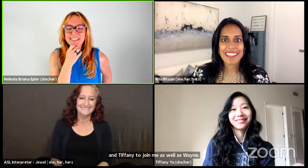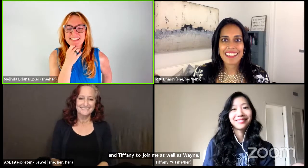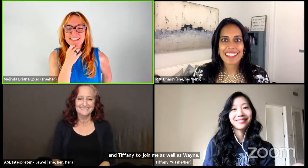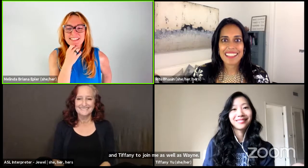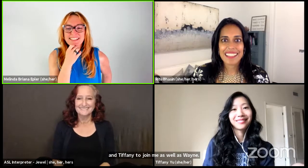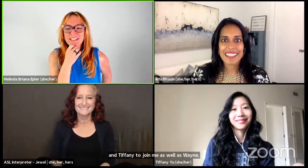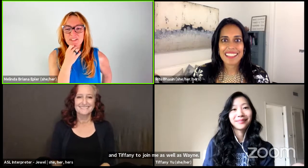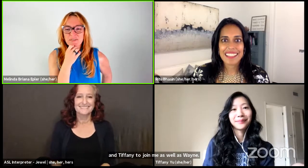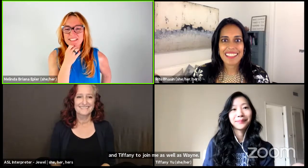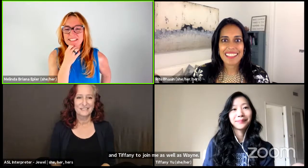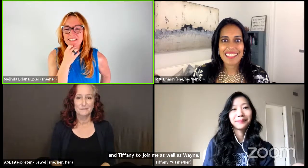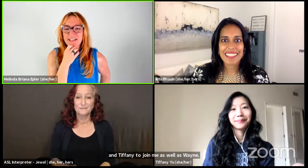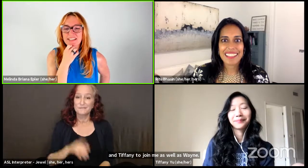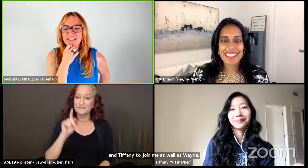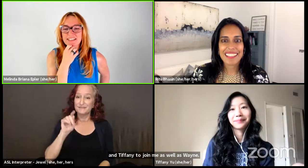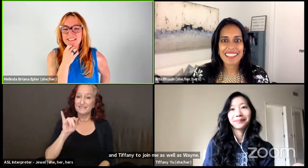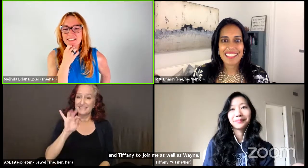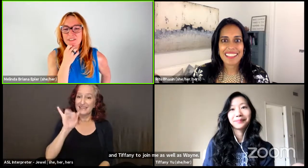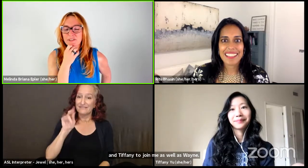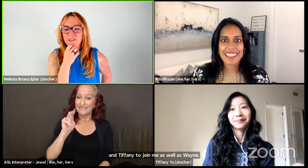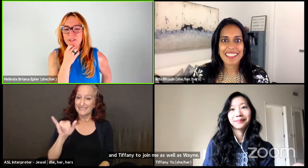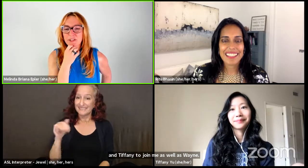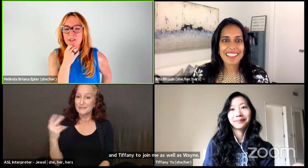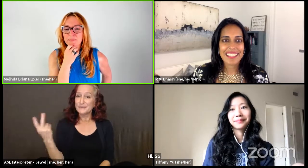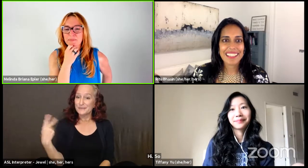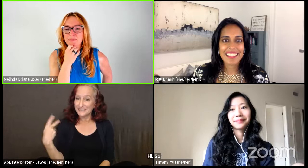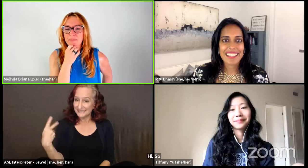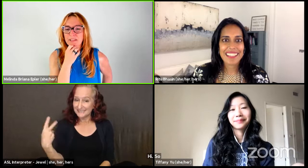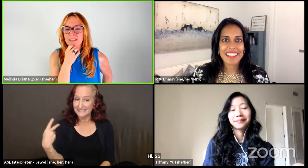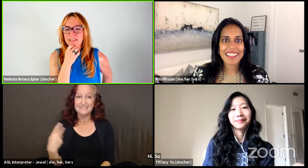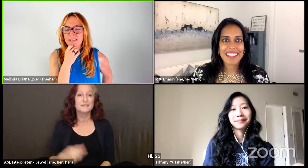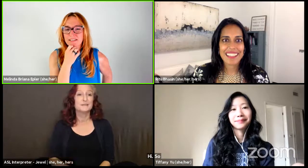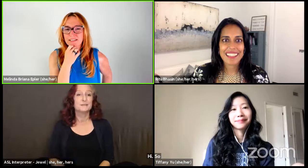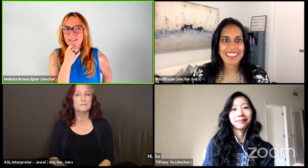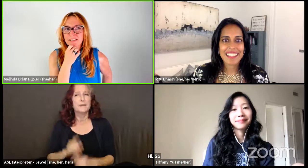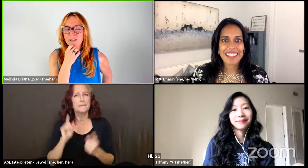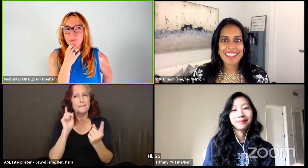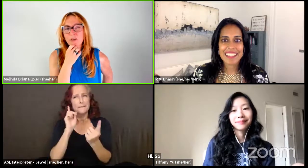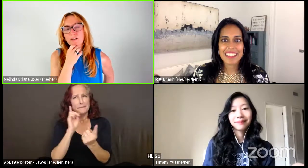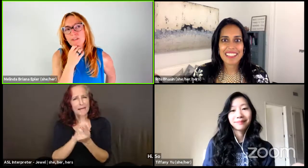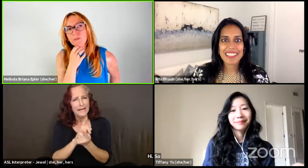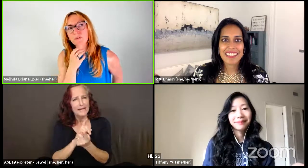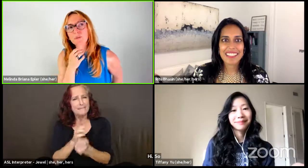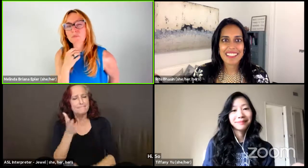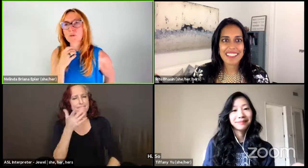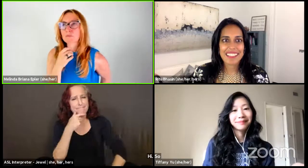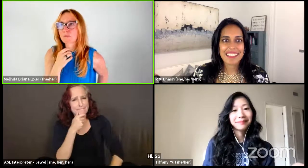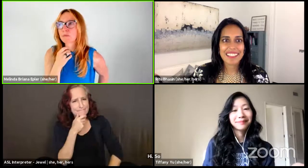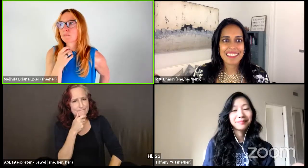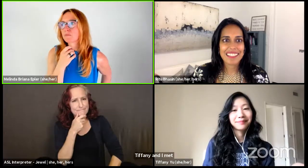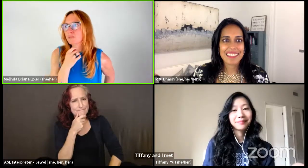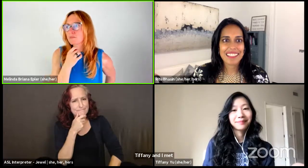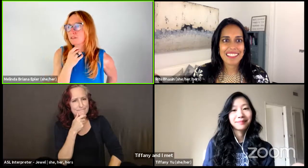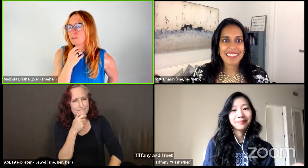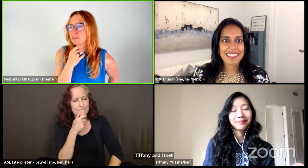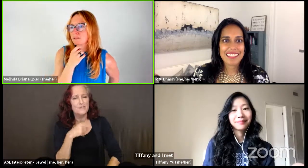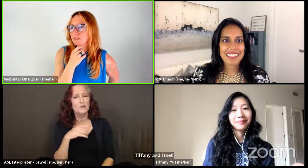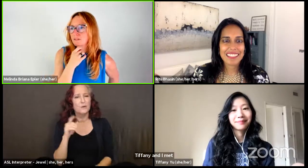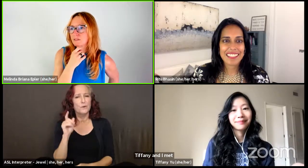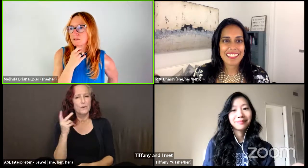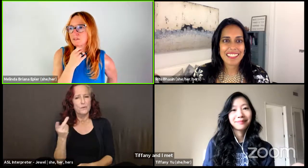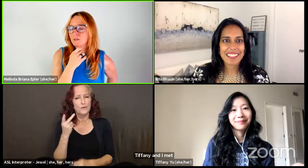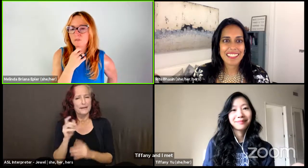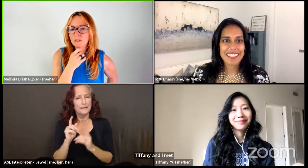So Tiffany and I met, well, I think we met